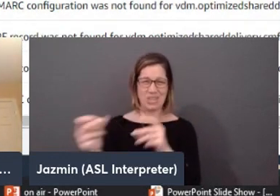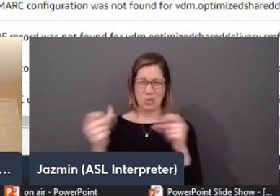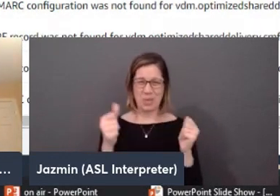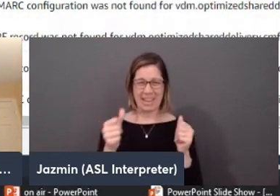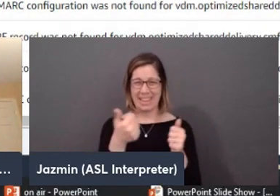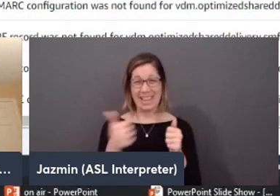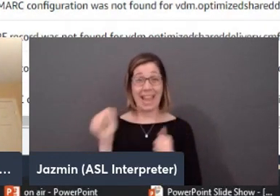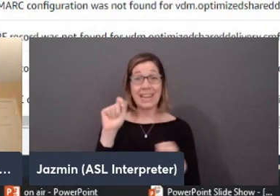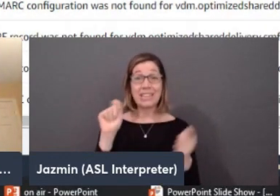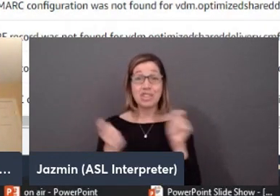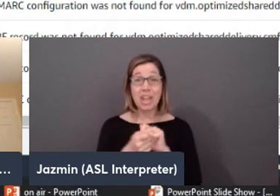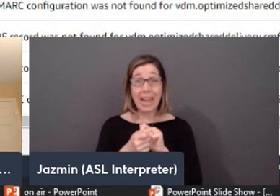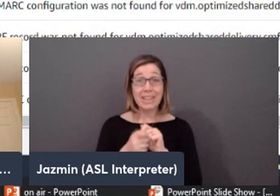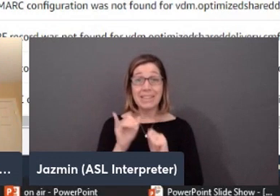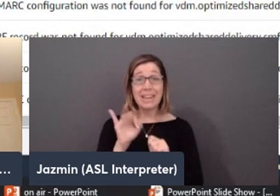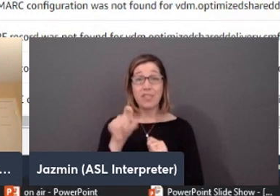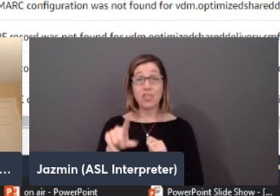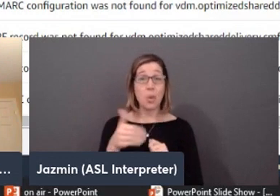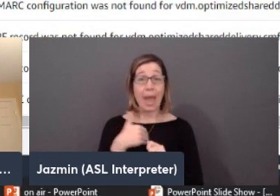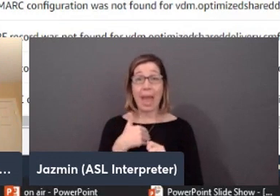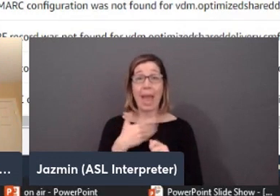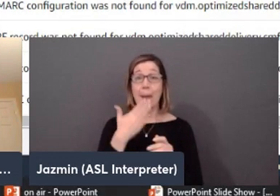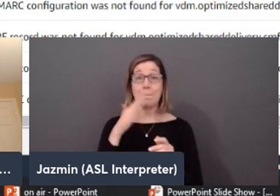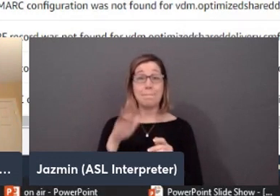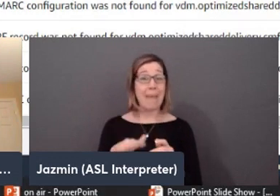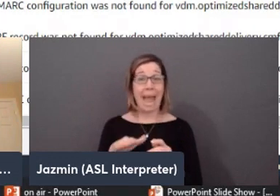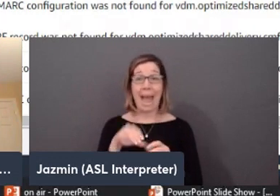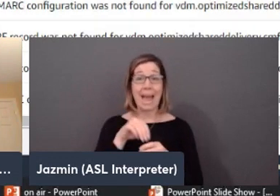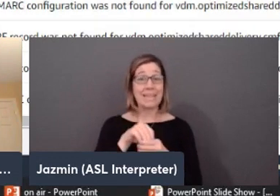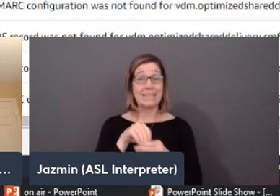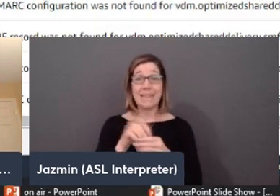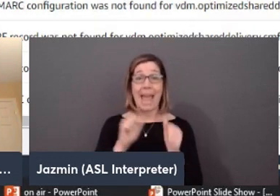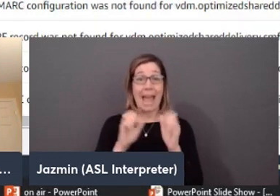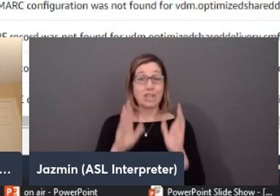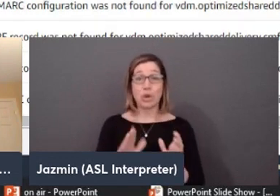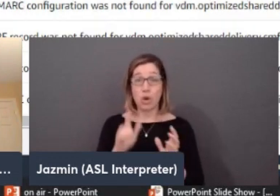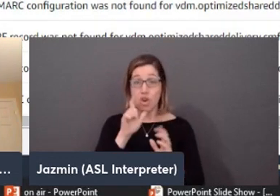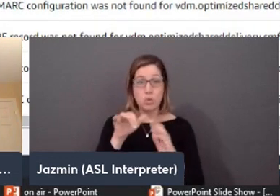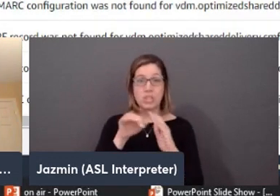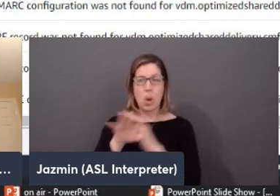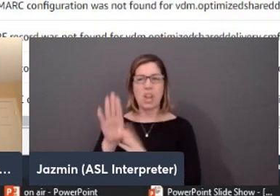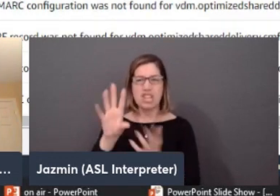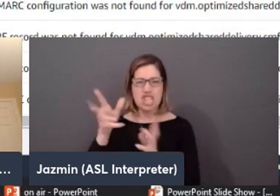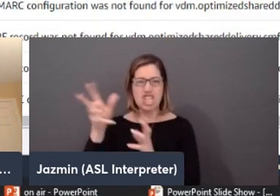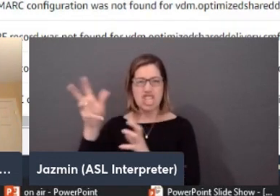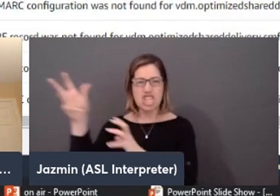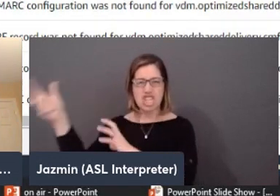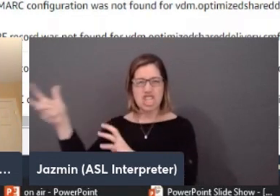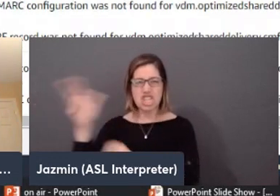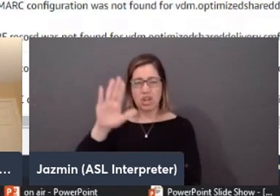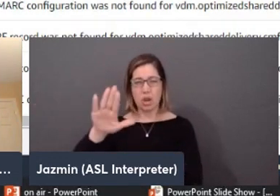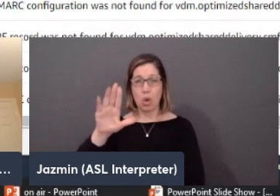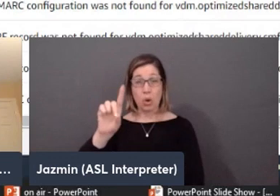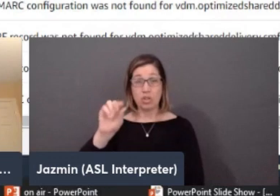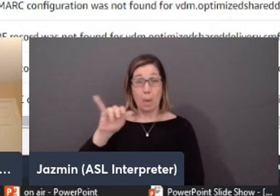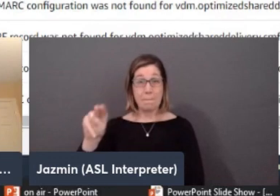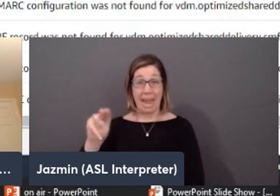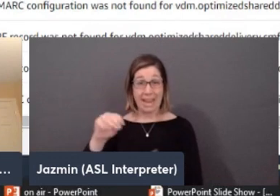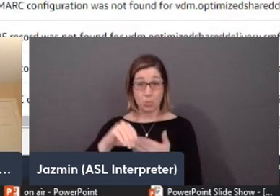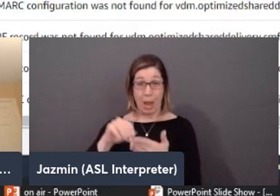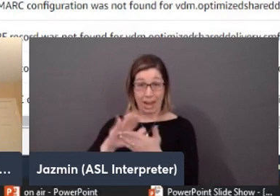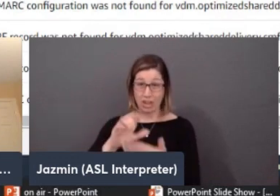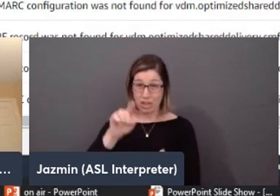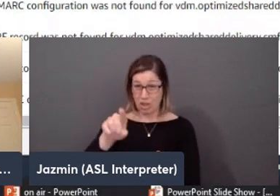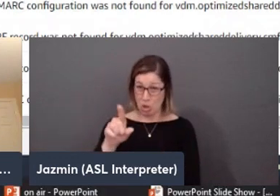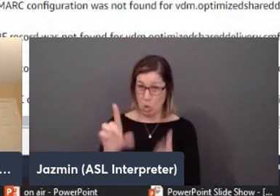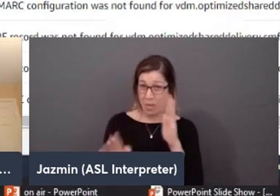had a nefarious internal bad actor who was going in and messing up your domain name records, you would discover it. Probably, we hope. We would